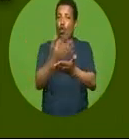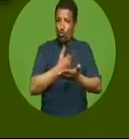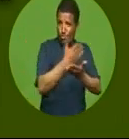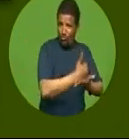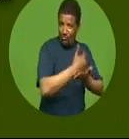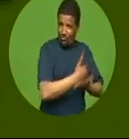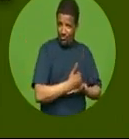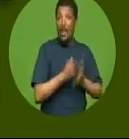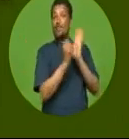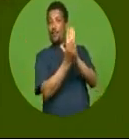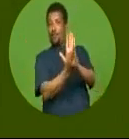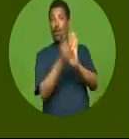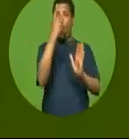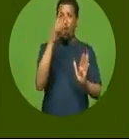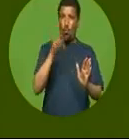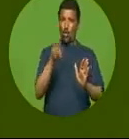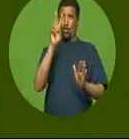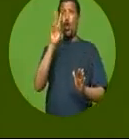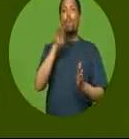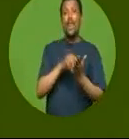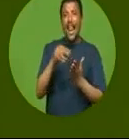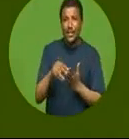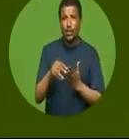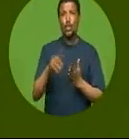1.2 million tons of coffee.